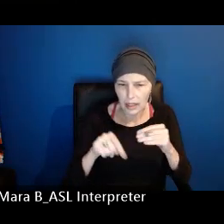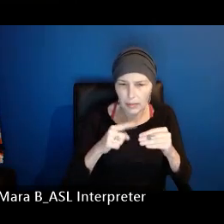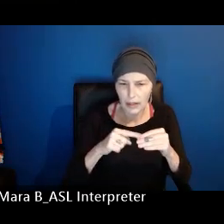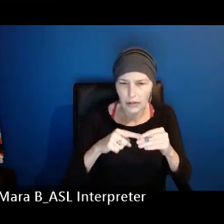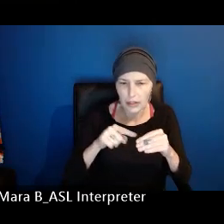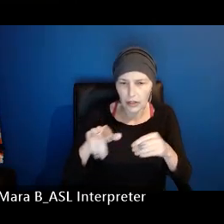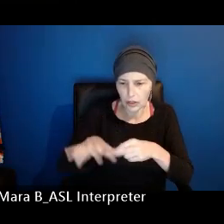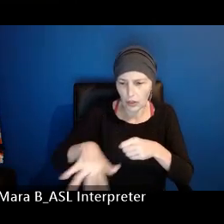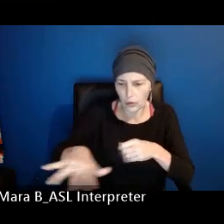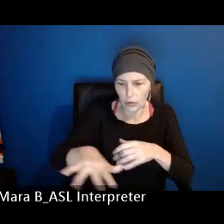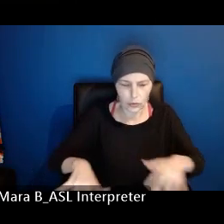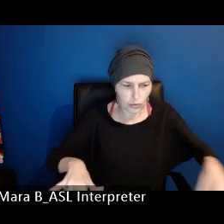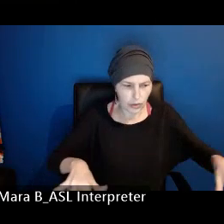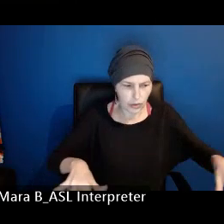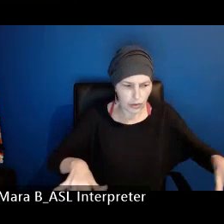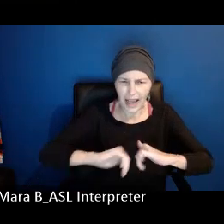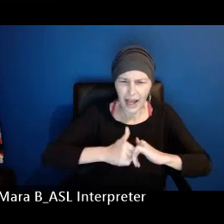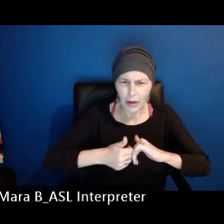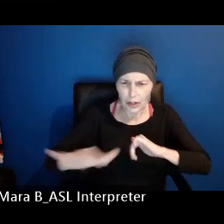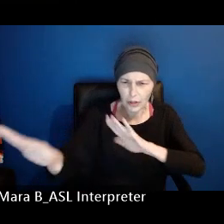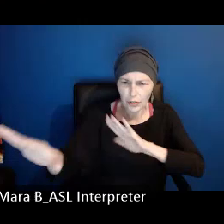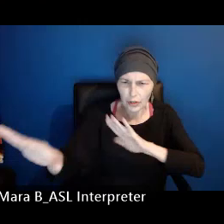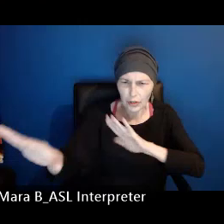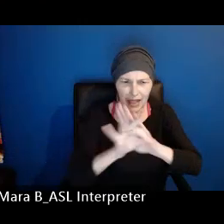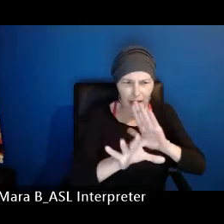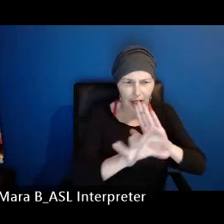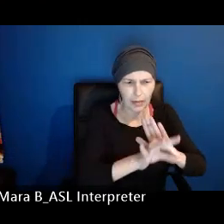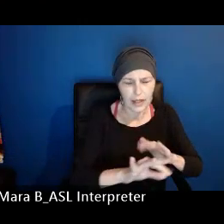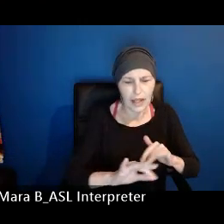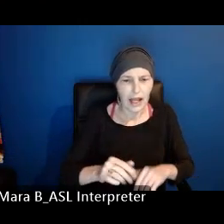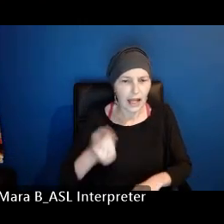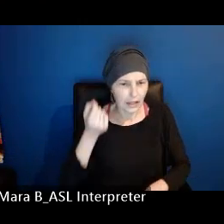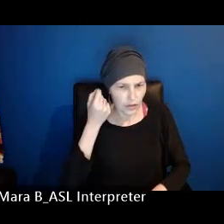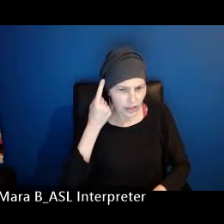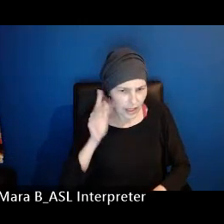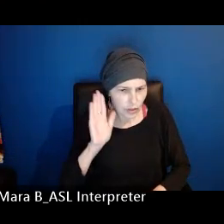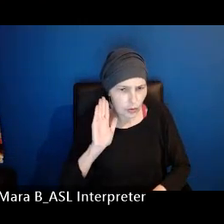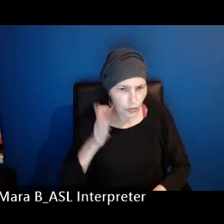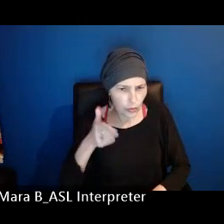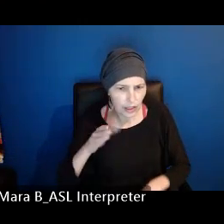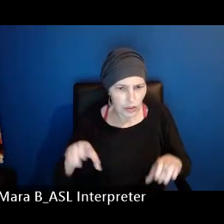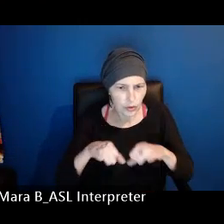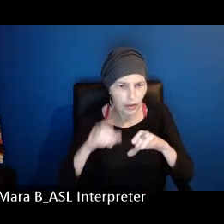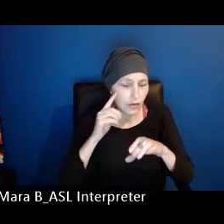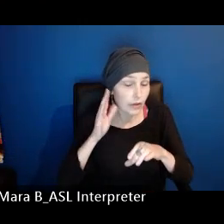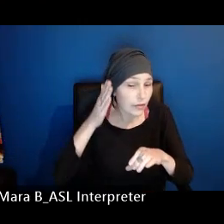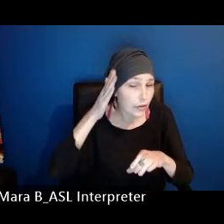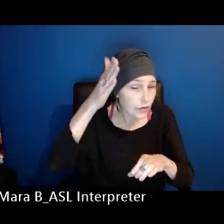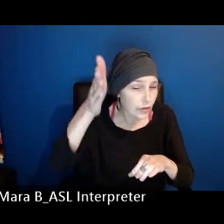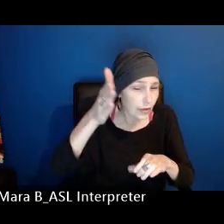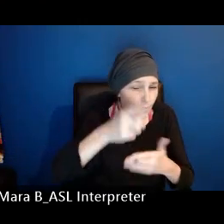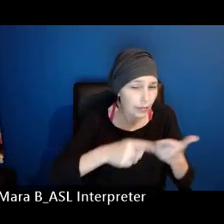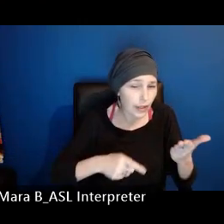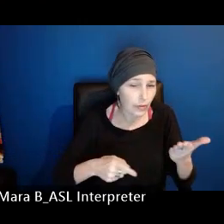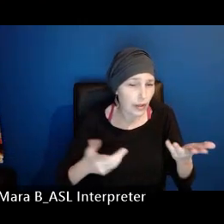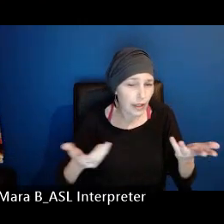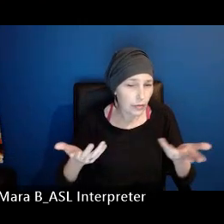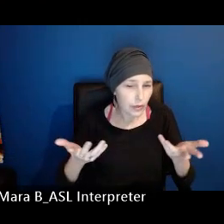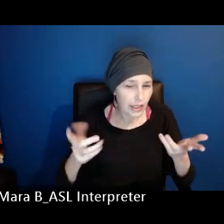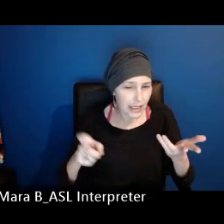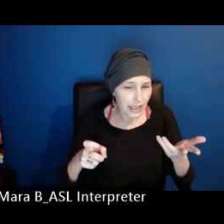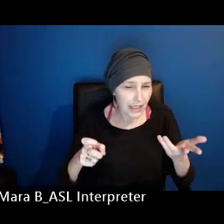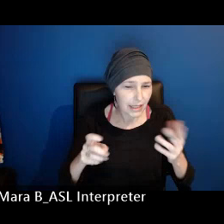selected. And I understand that you will be selecting it in the future, but we need a bit more clarity